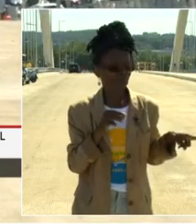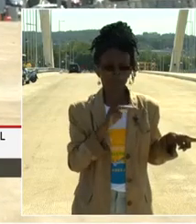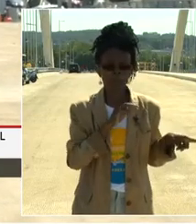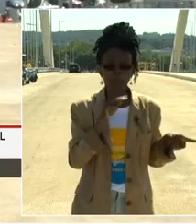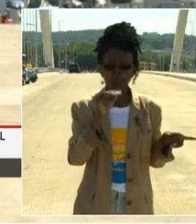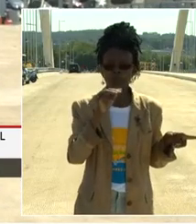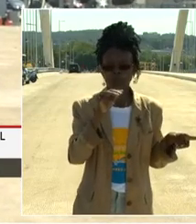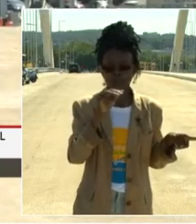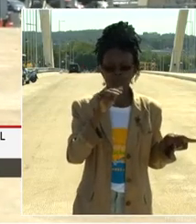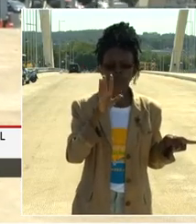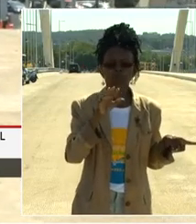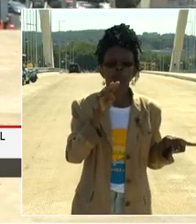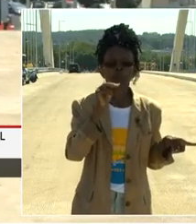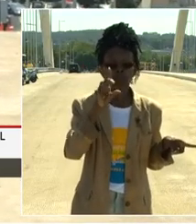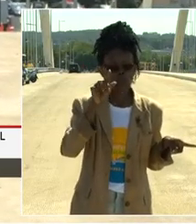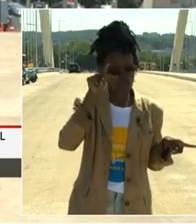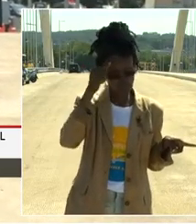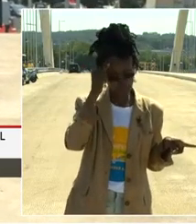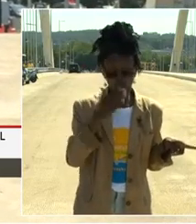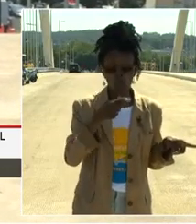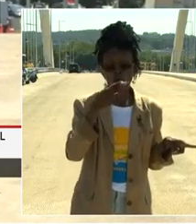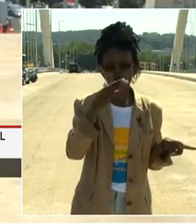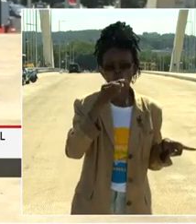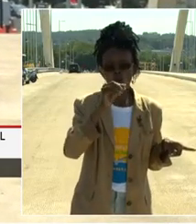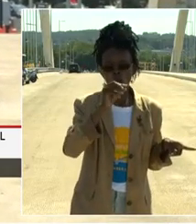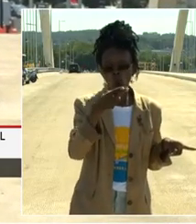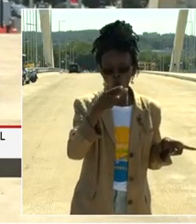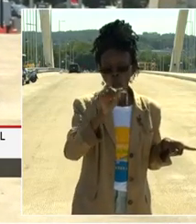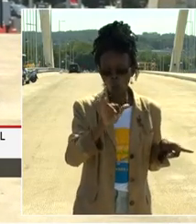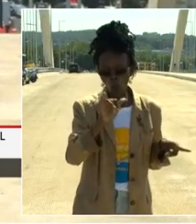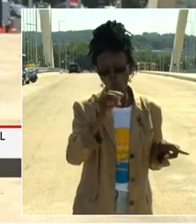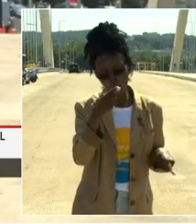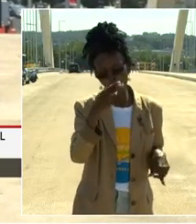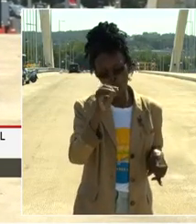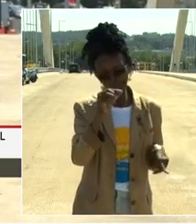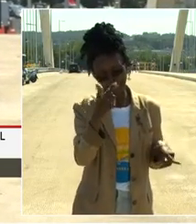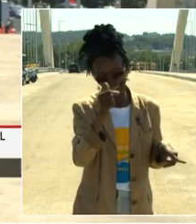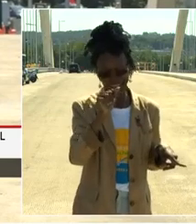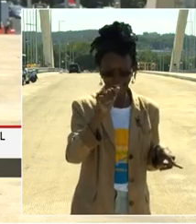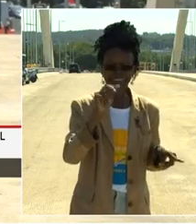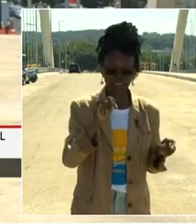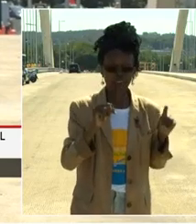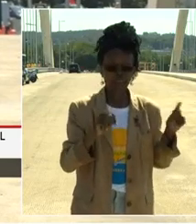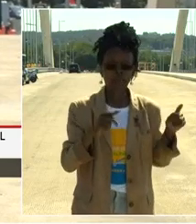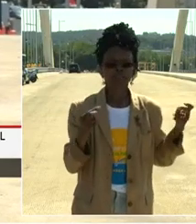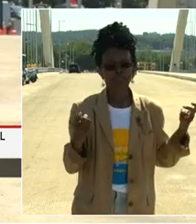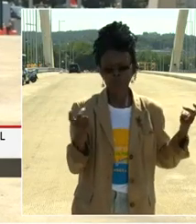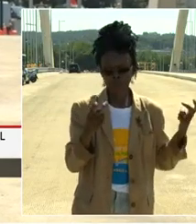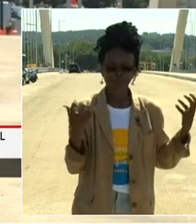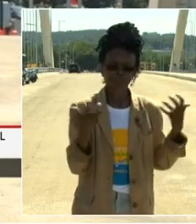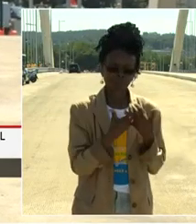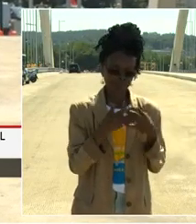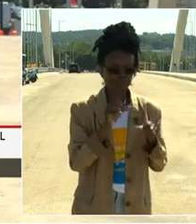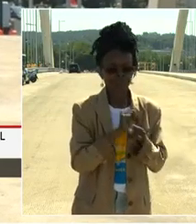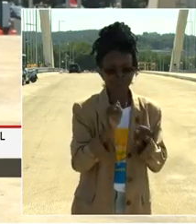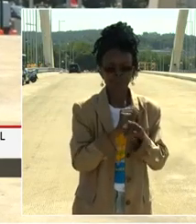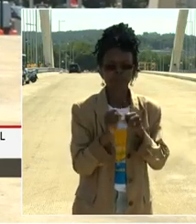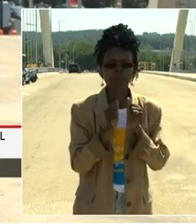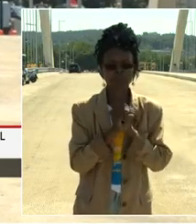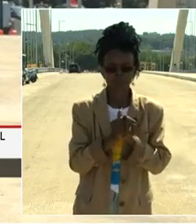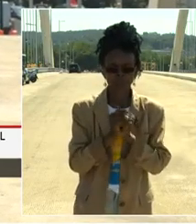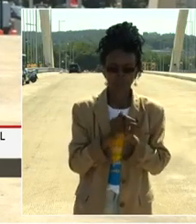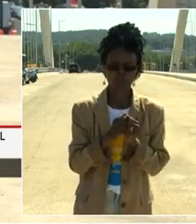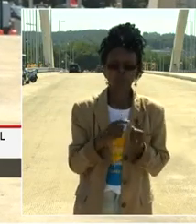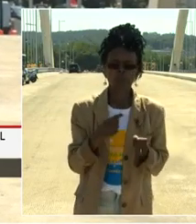And it's so important that we have smart people representing us who know their way around the building, who are in leadership